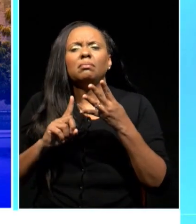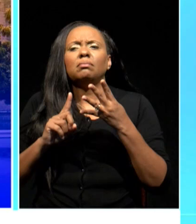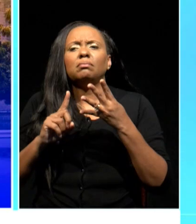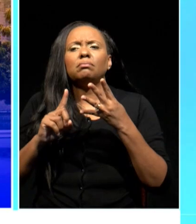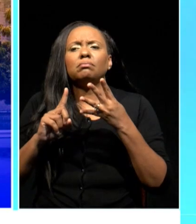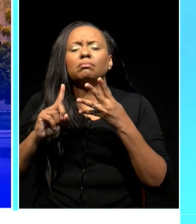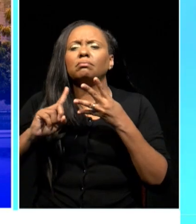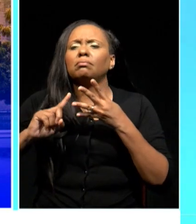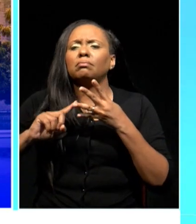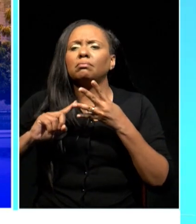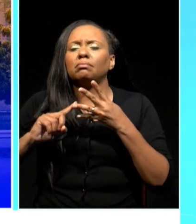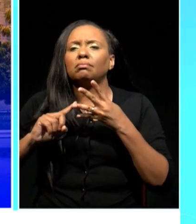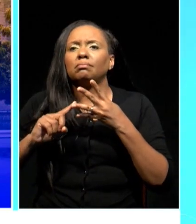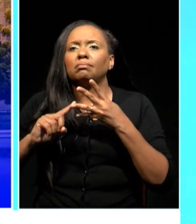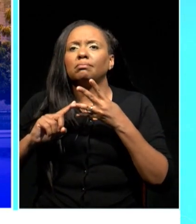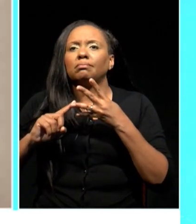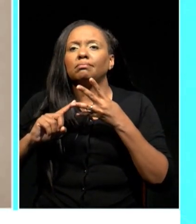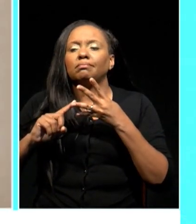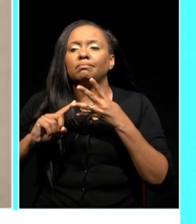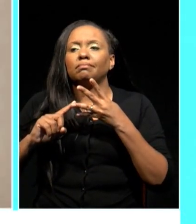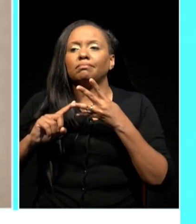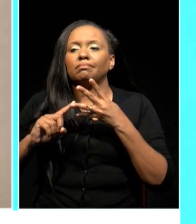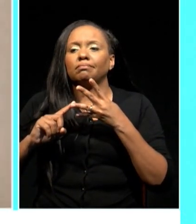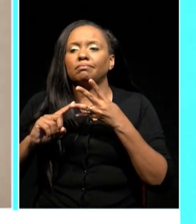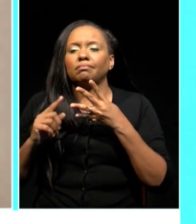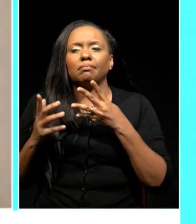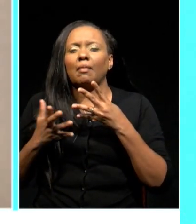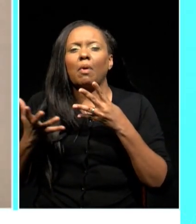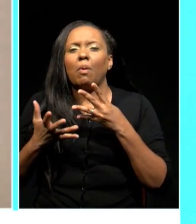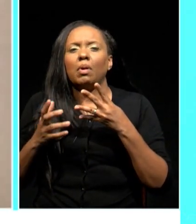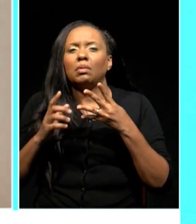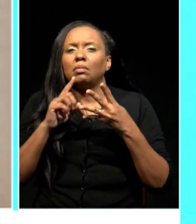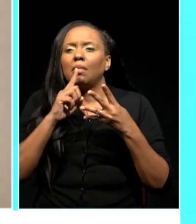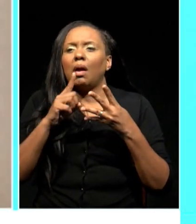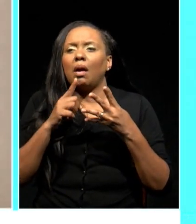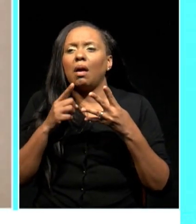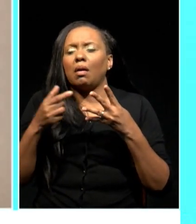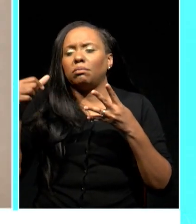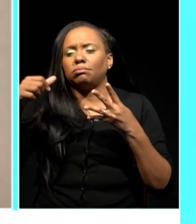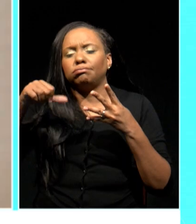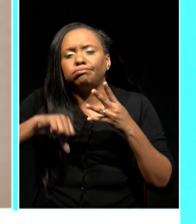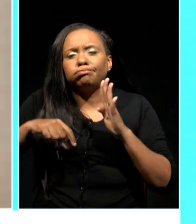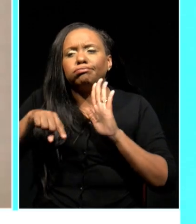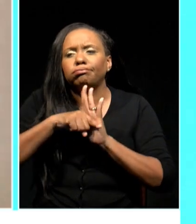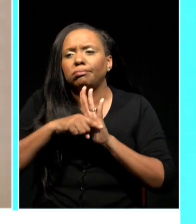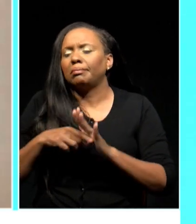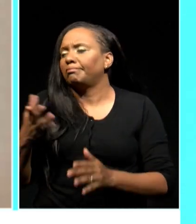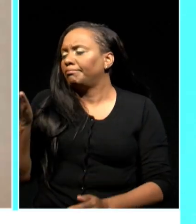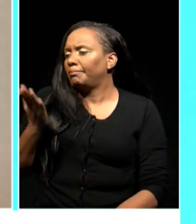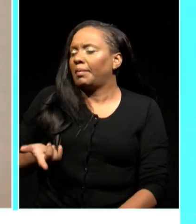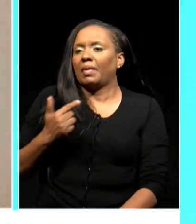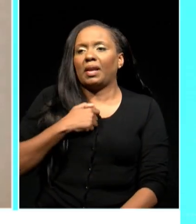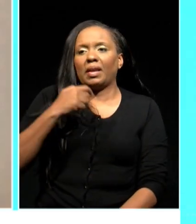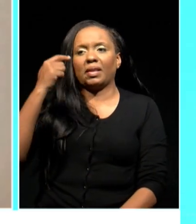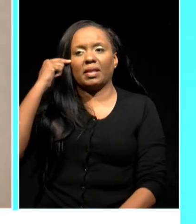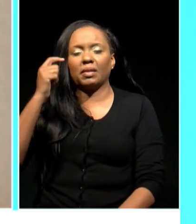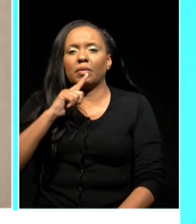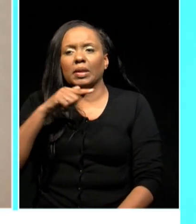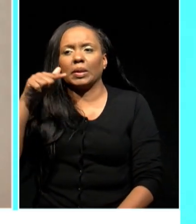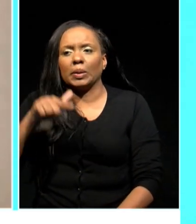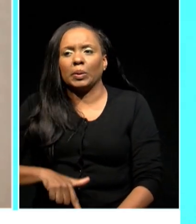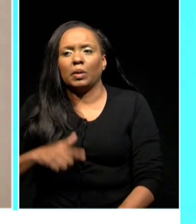lowlights of the campaign? Well, I would say the lowlight for me would have to be the lowest voter turnout in Barbadian history. We